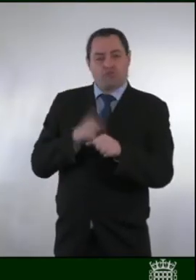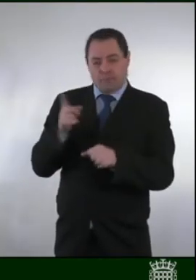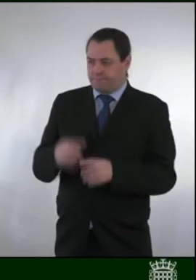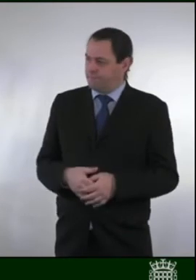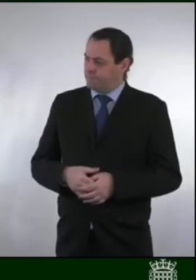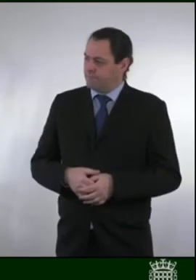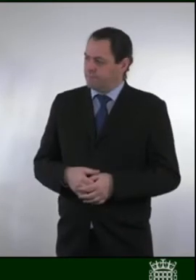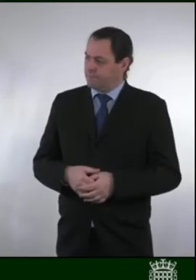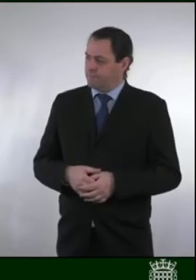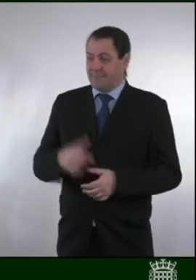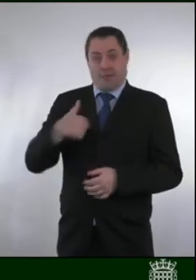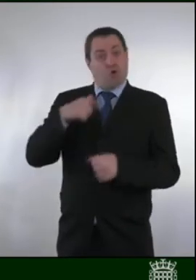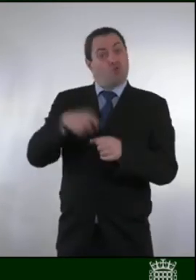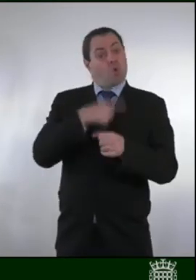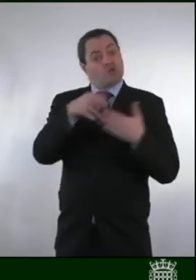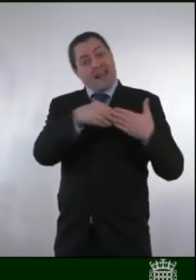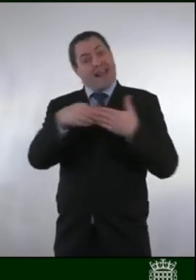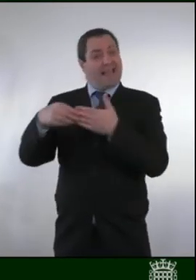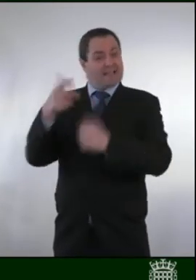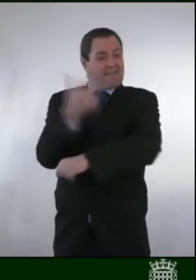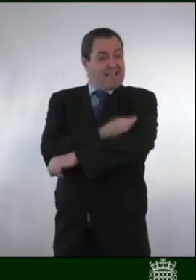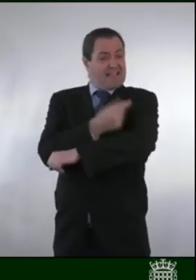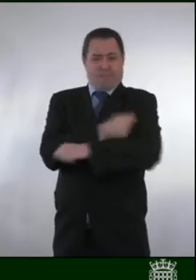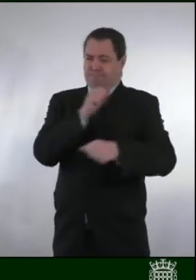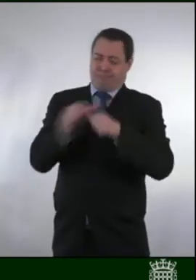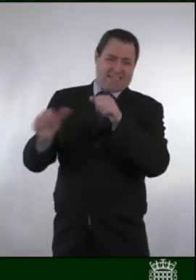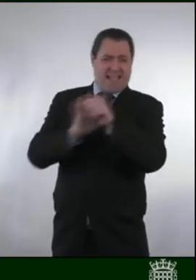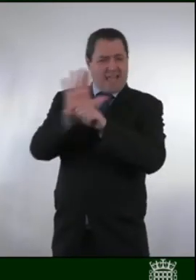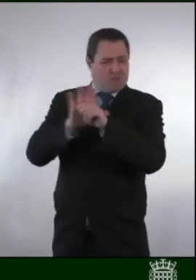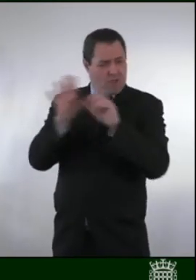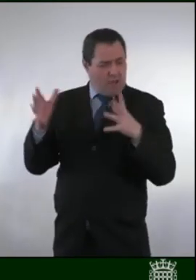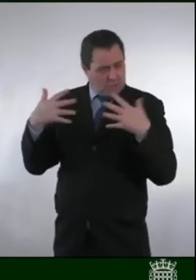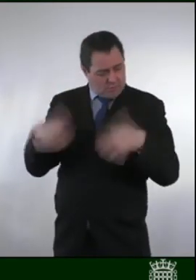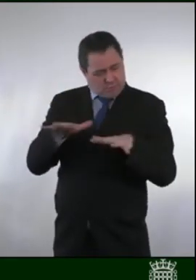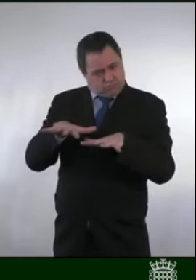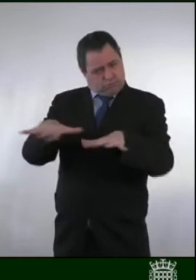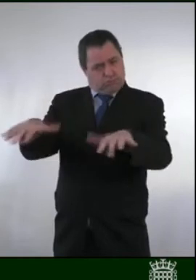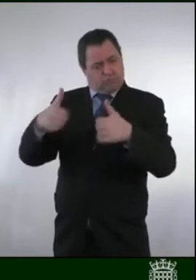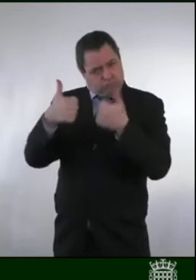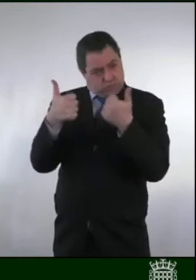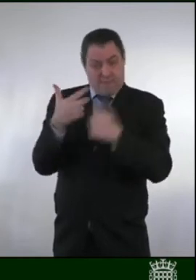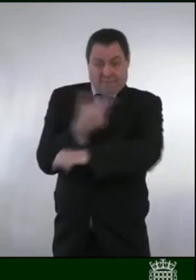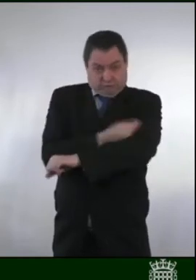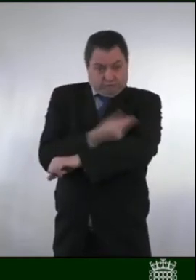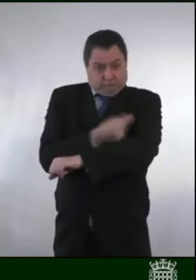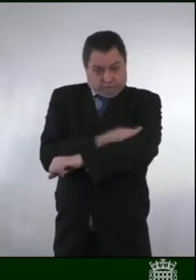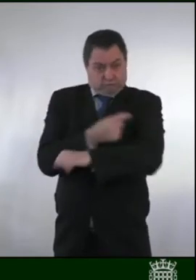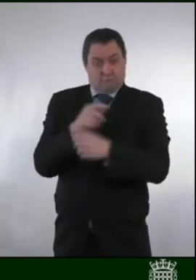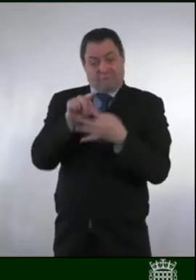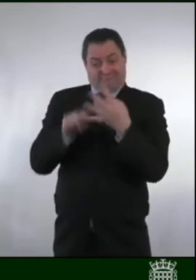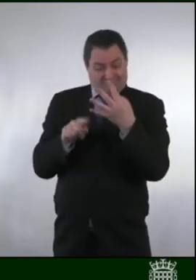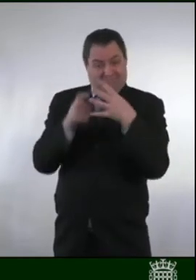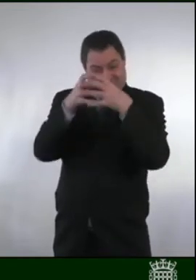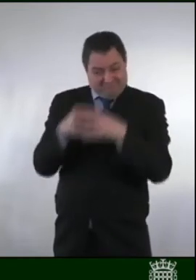Speaker. With Yorkshire leading the way in the vaccine rollout, does the Prime Minister agree that once we've vaccinated the most vulnerable,